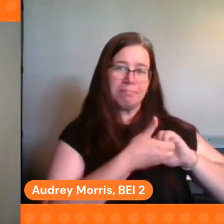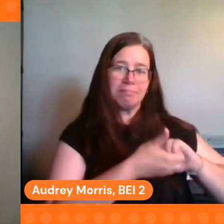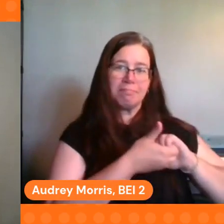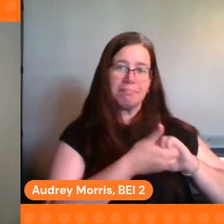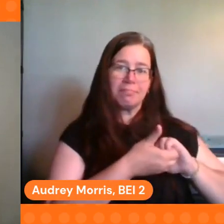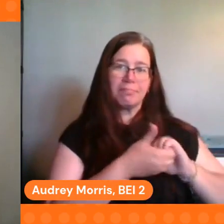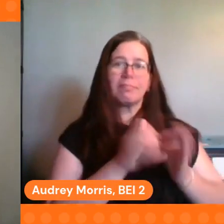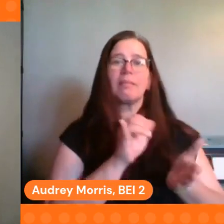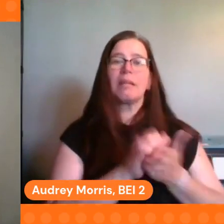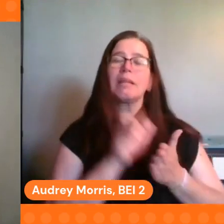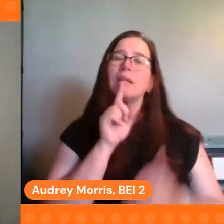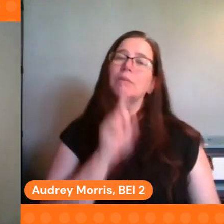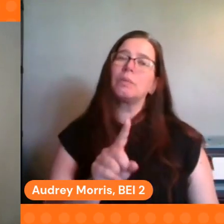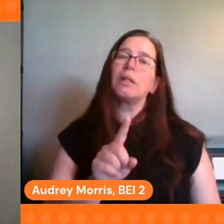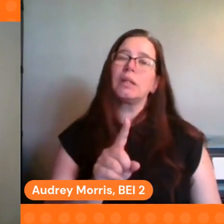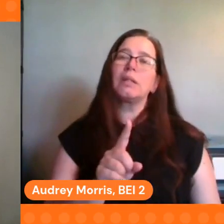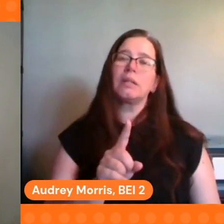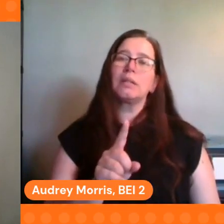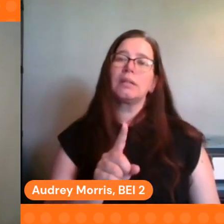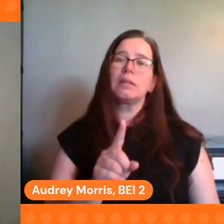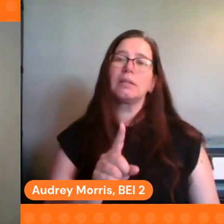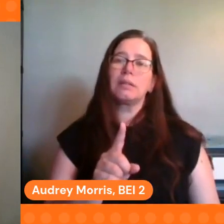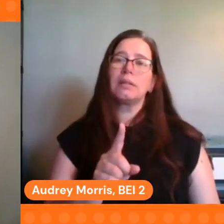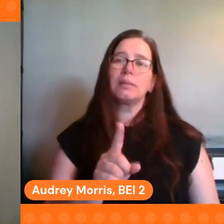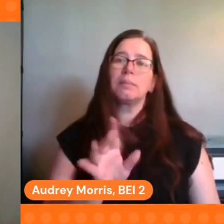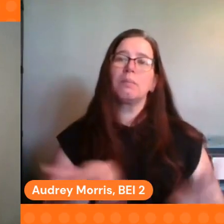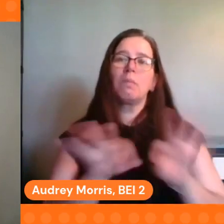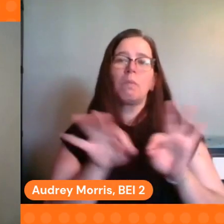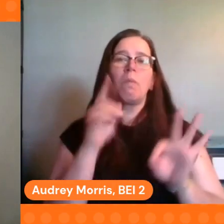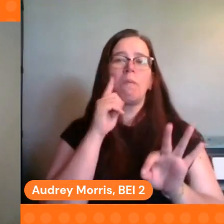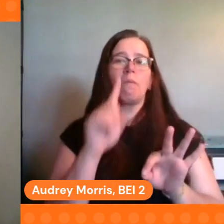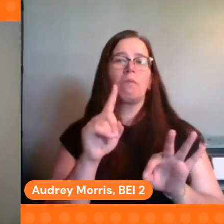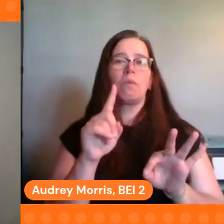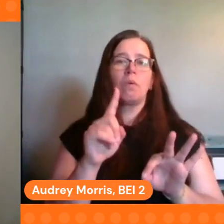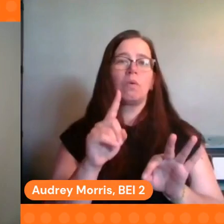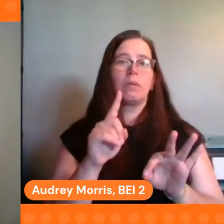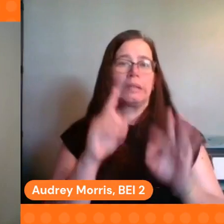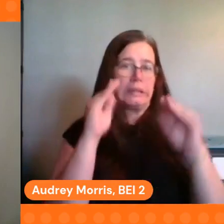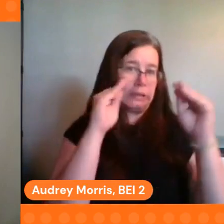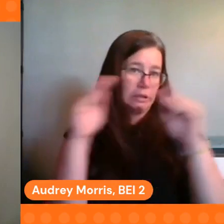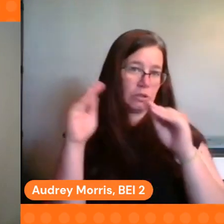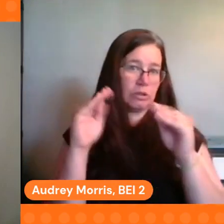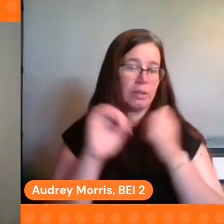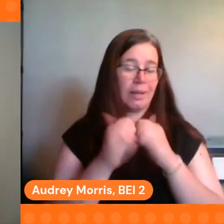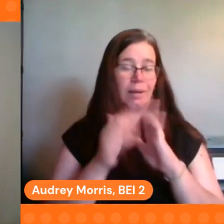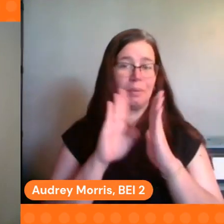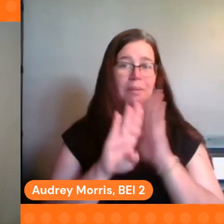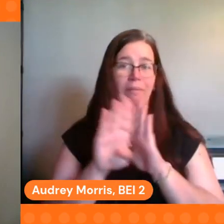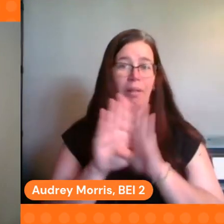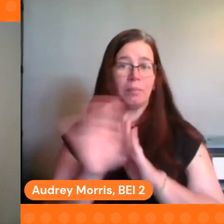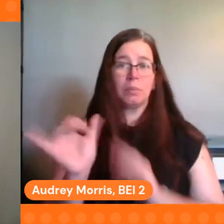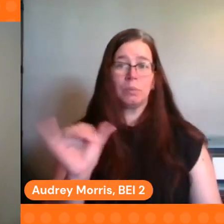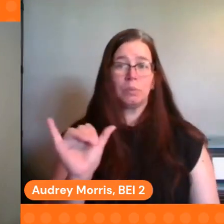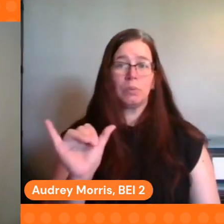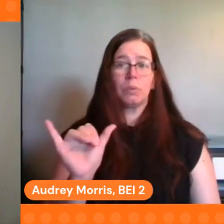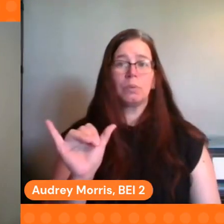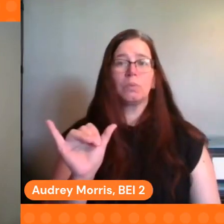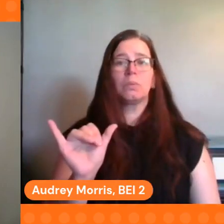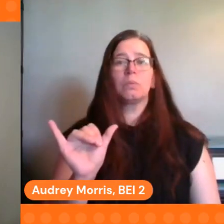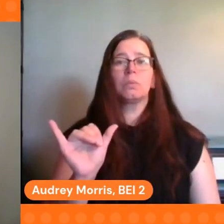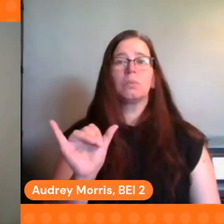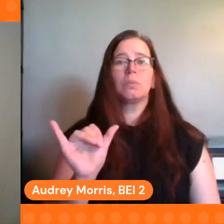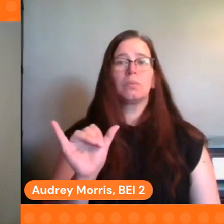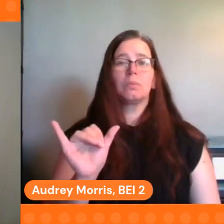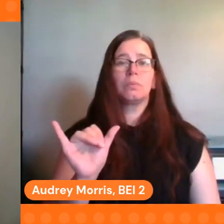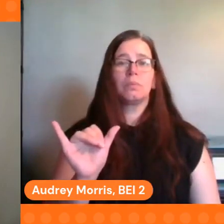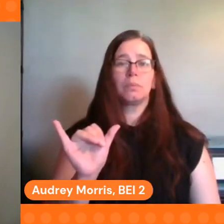really prominent in the way that that teaching is developing too, like with 21st century skills and